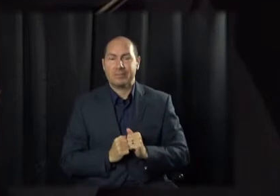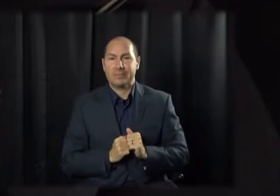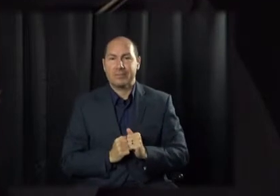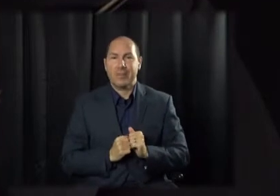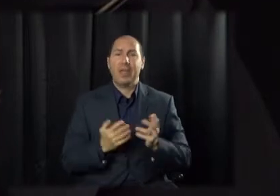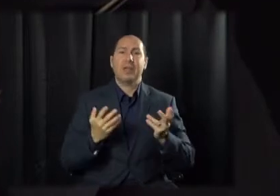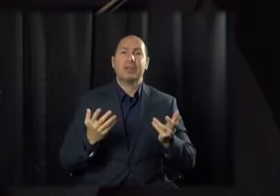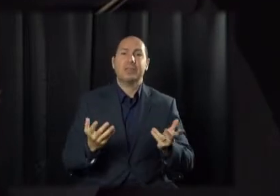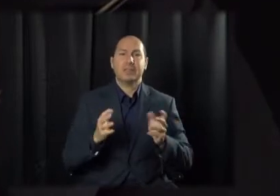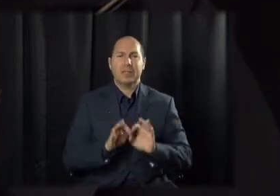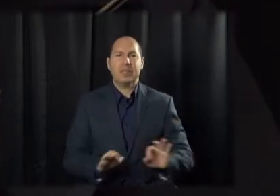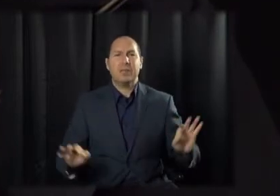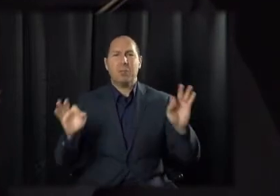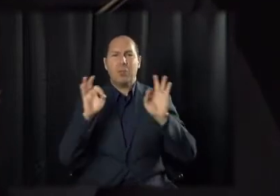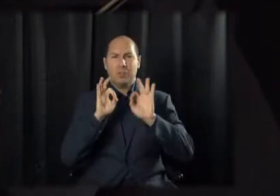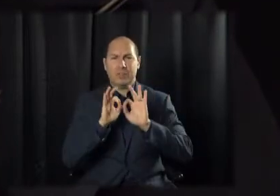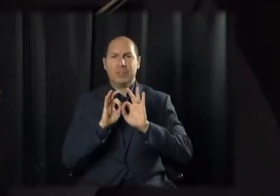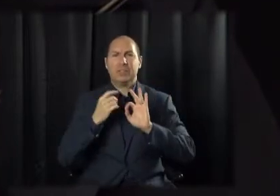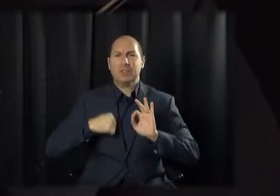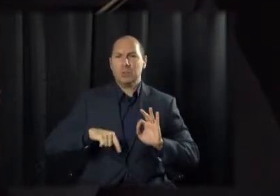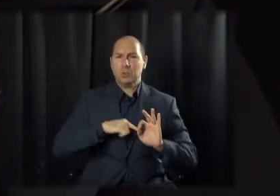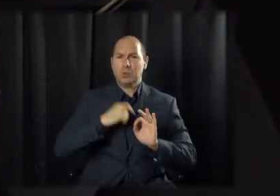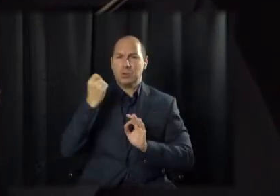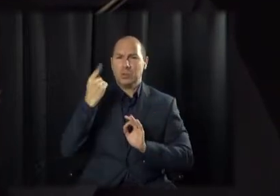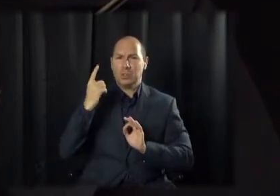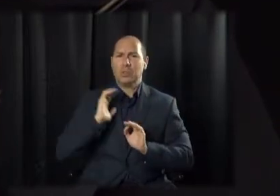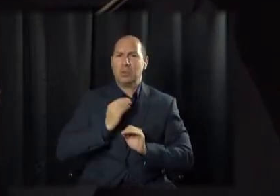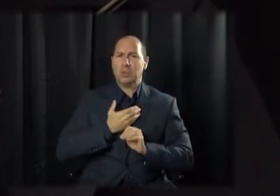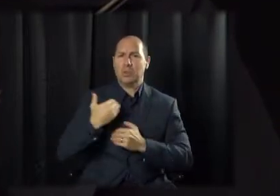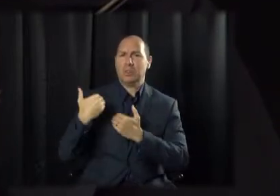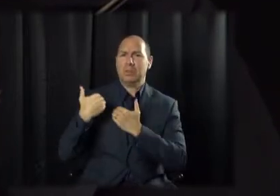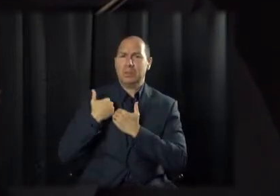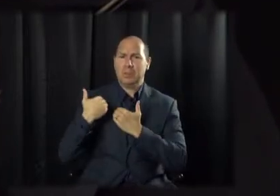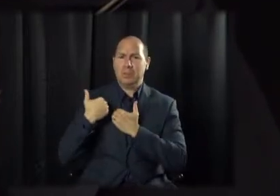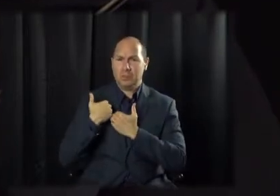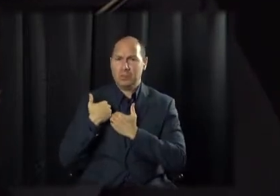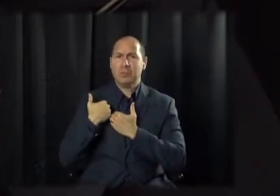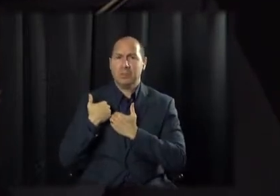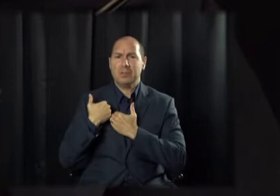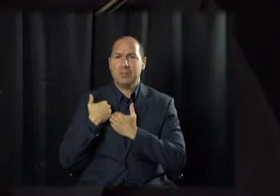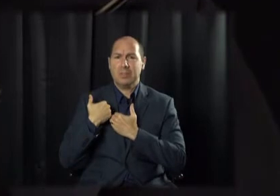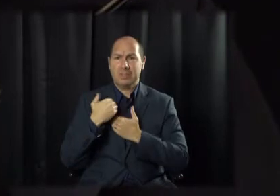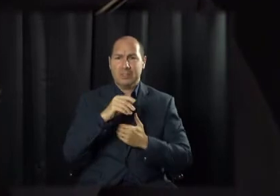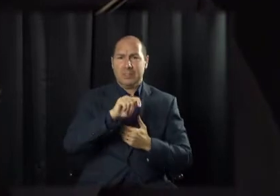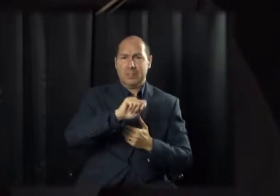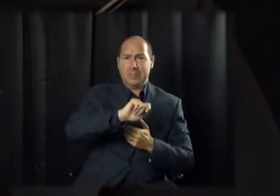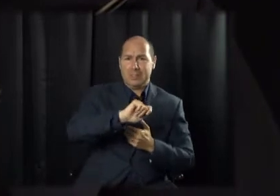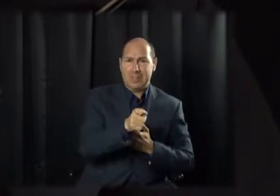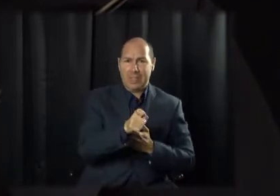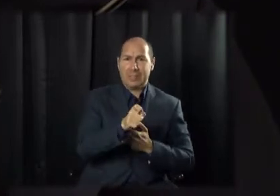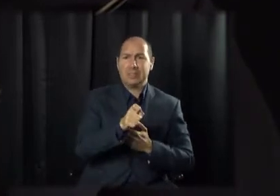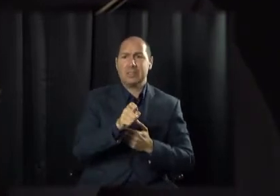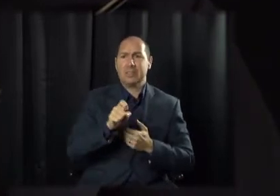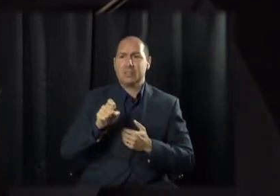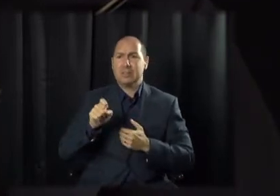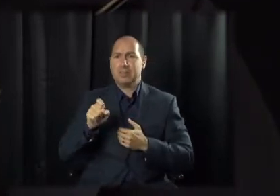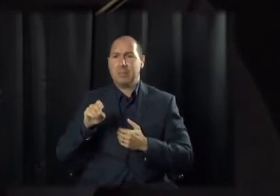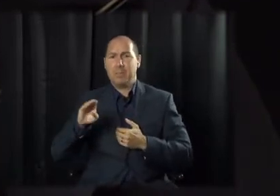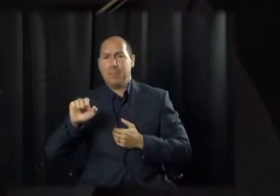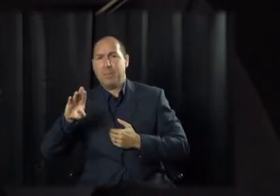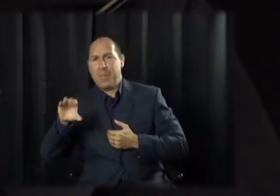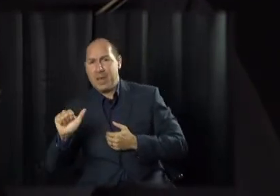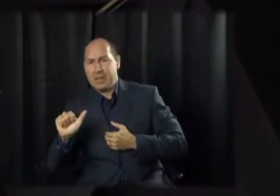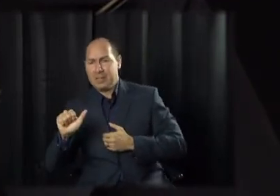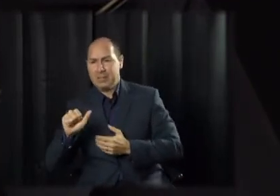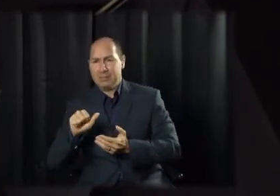make sure that taxpayer dollars and that tuition dollars were being spent in the